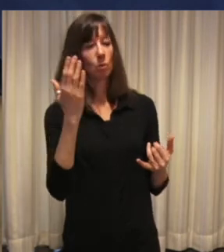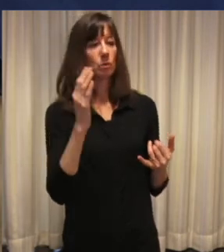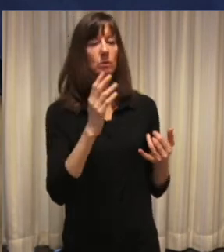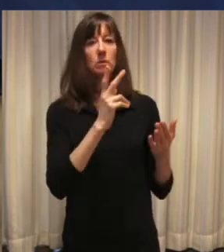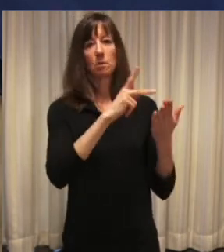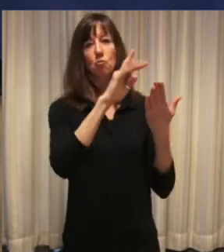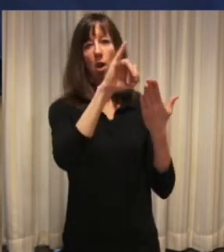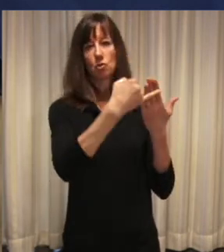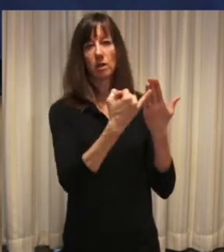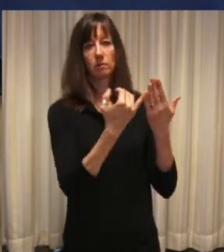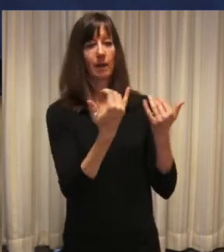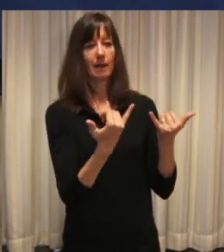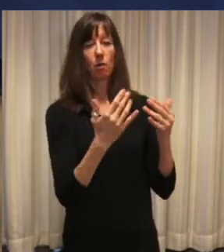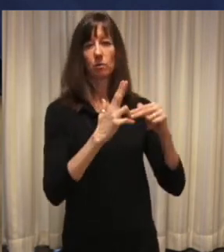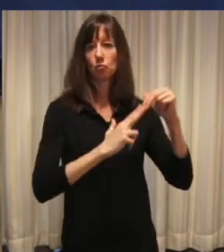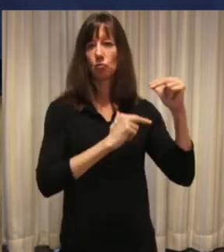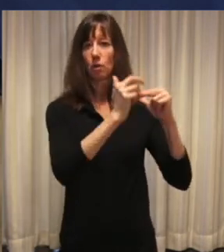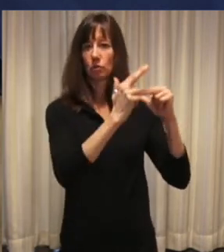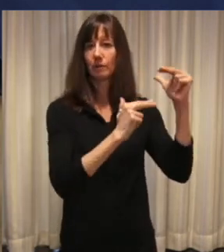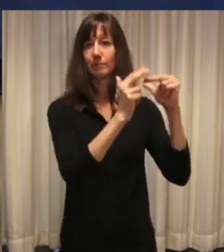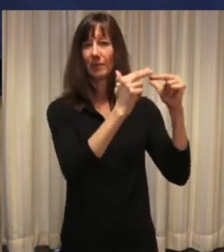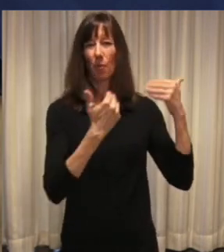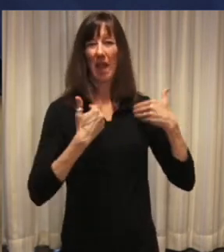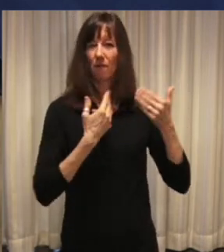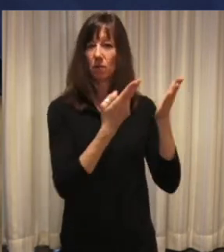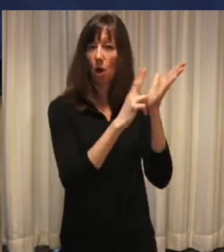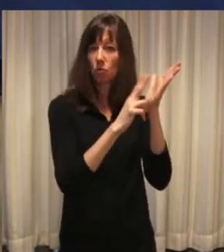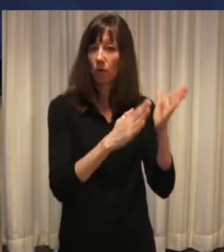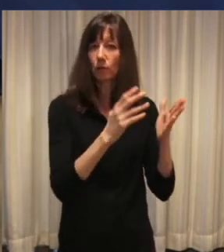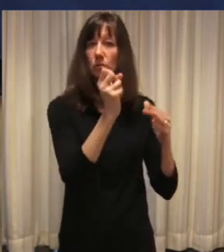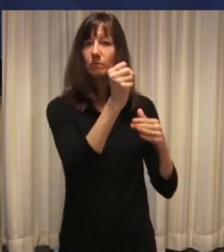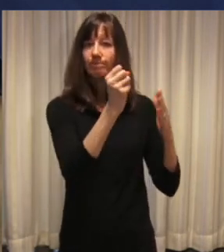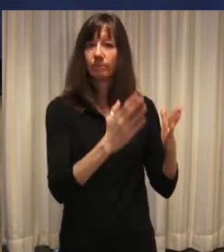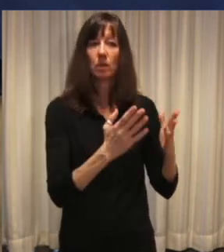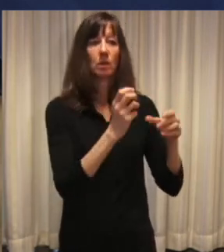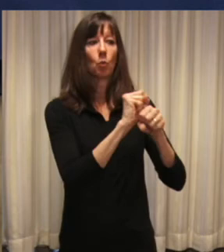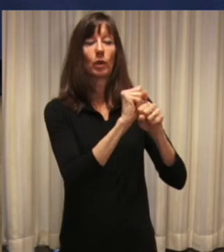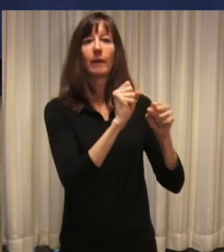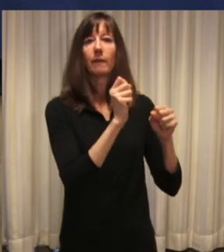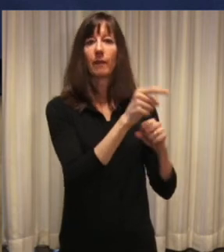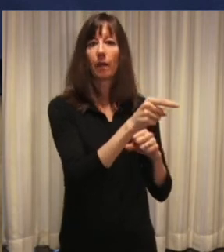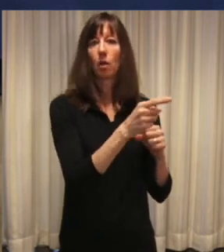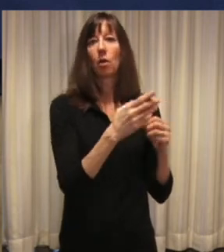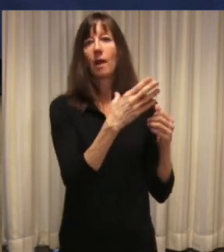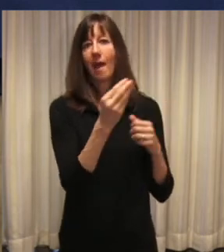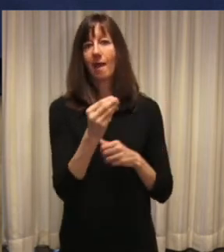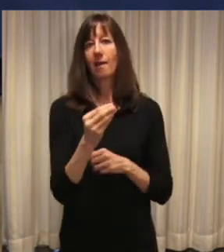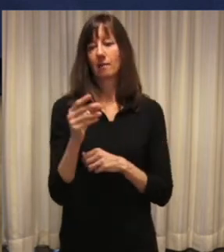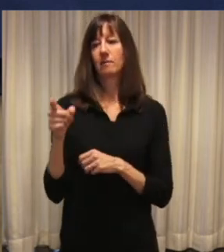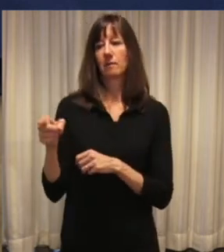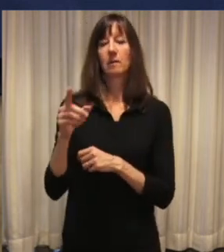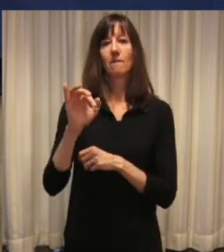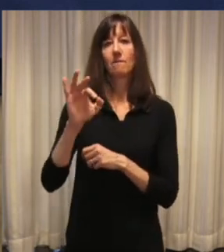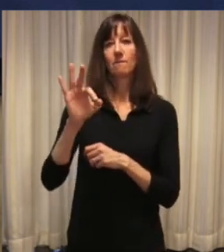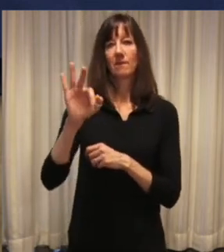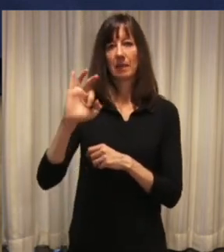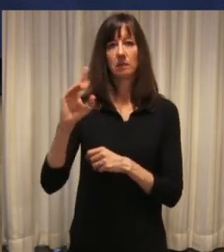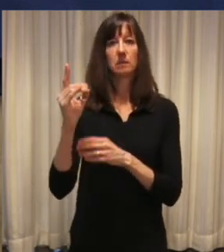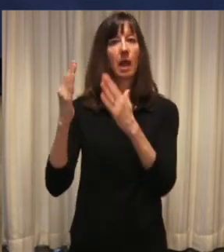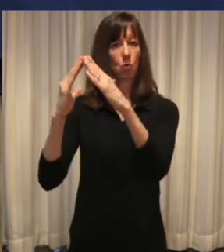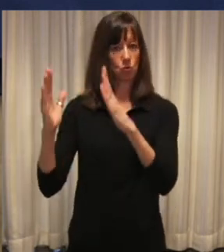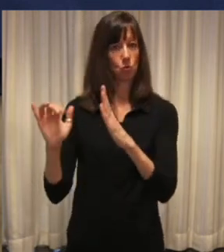construction staff, construction contractors, and the Kate Walden Fieldhouse. So that was one of the reasons it was also a pretty